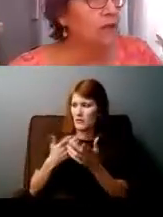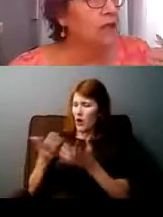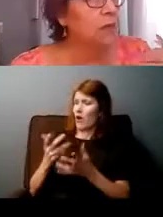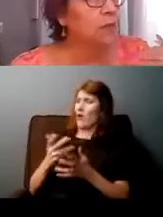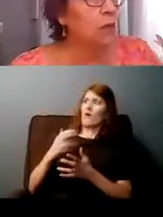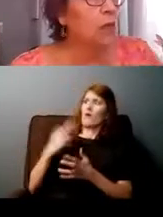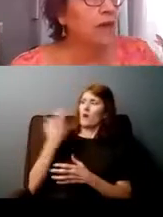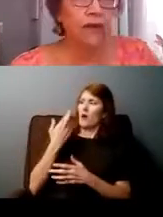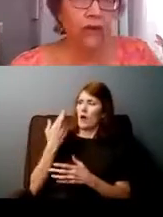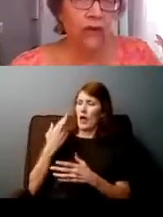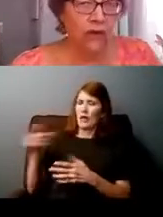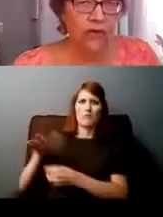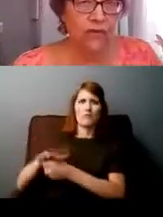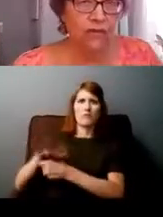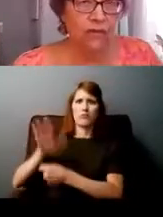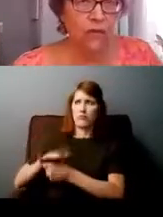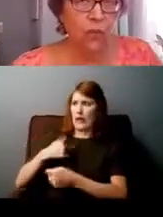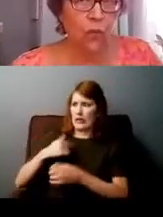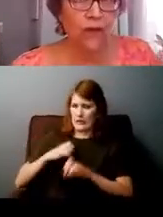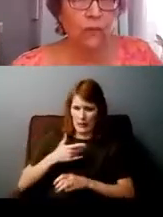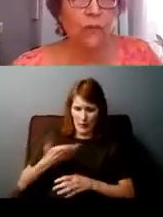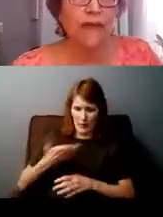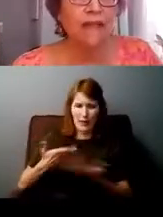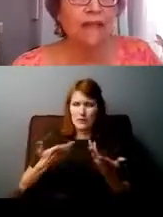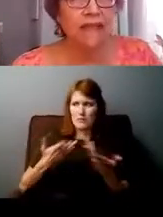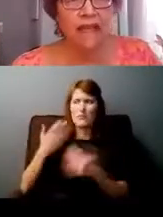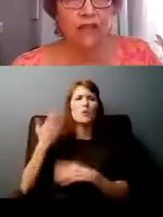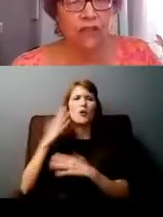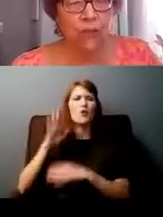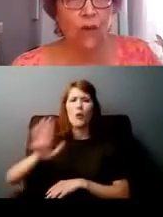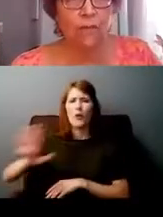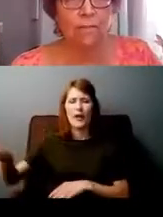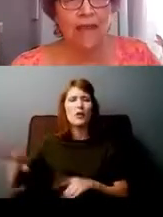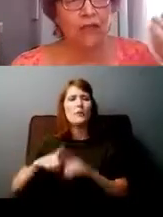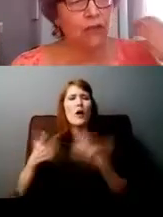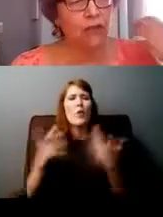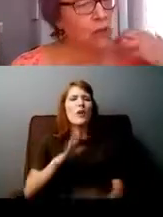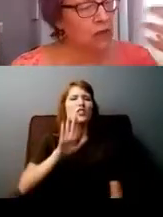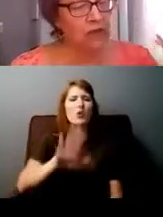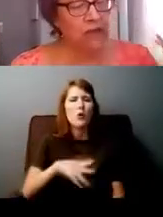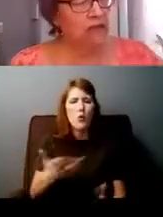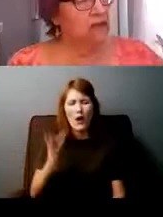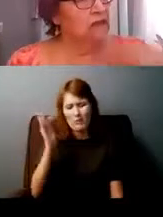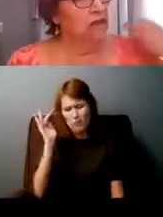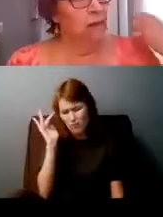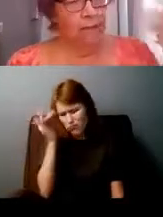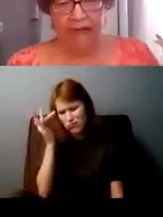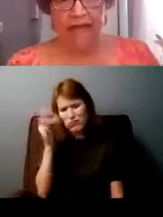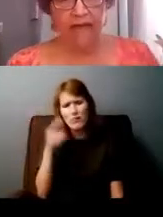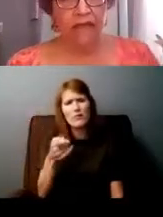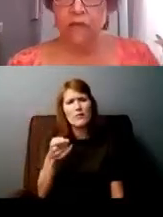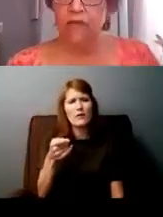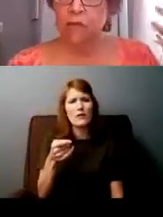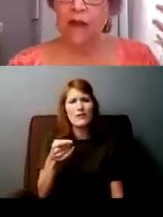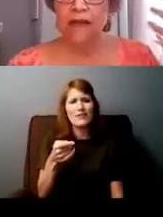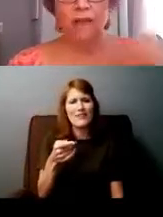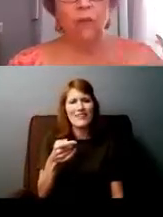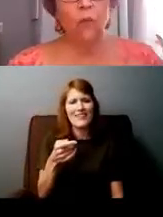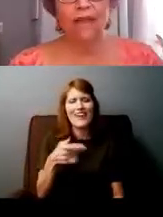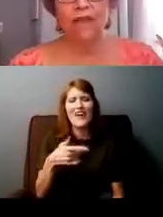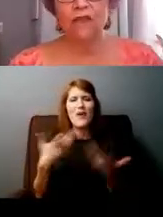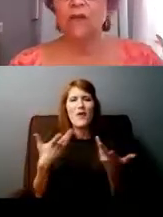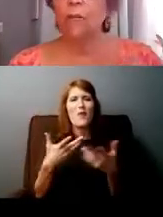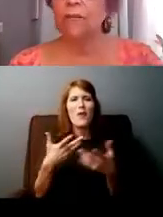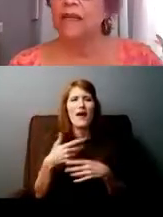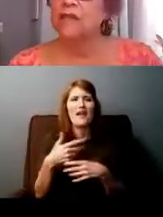off. But what are yours? What really gets you? What makes you immediately respond in a